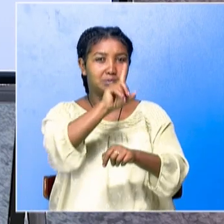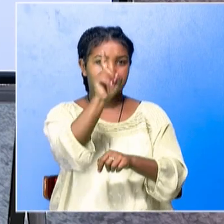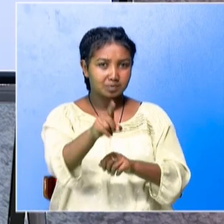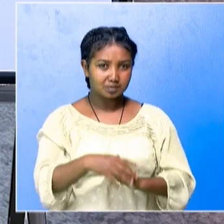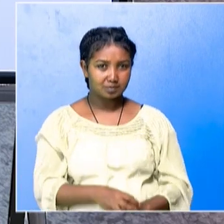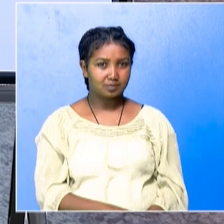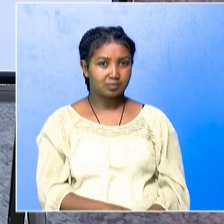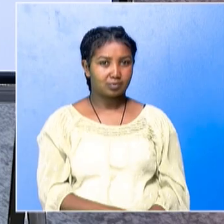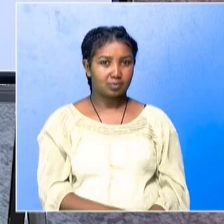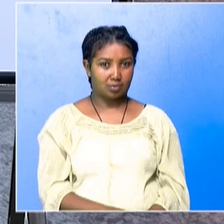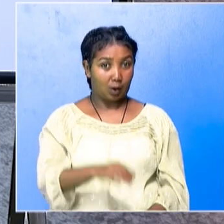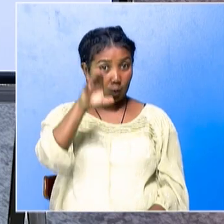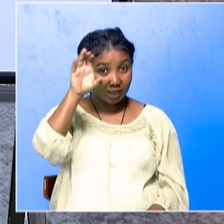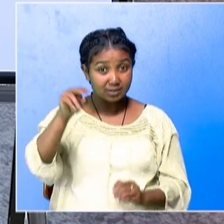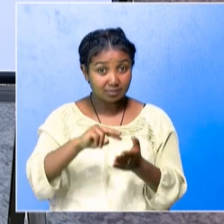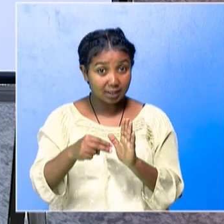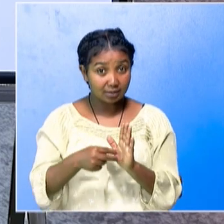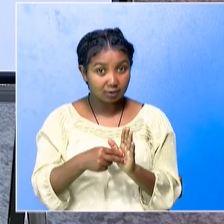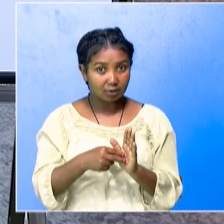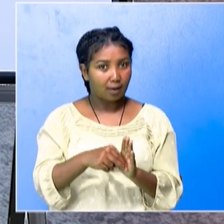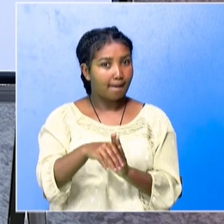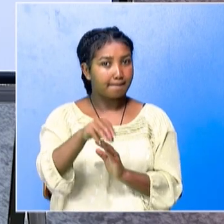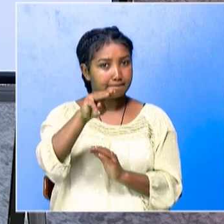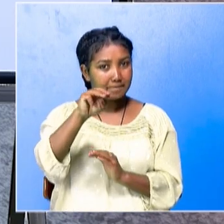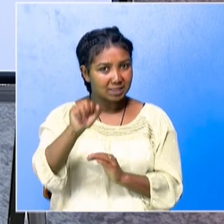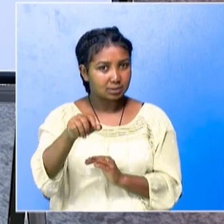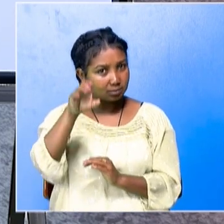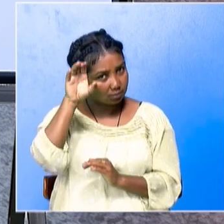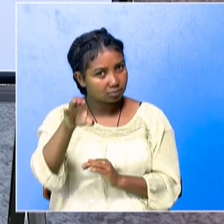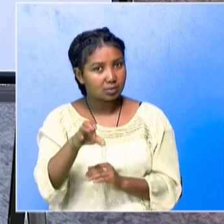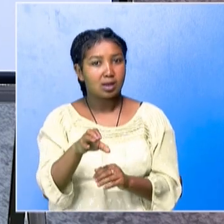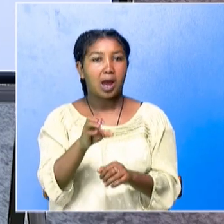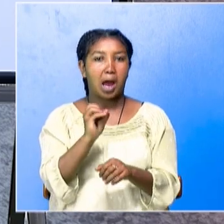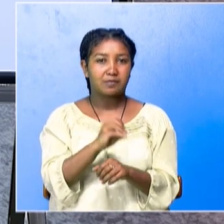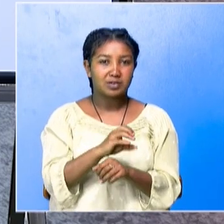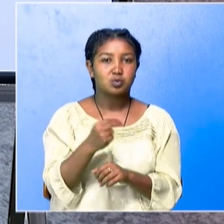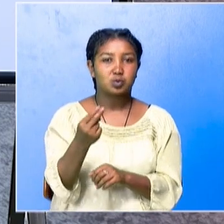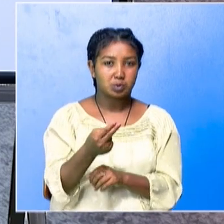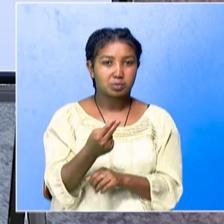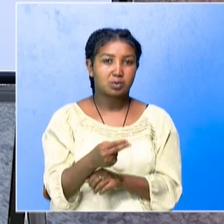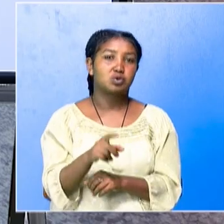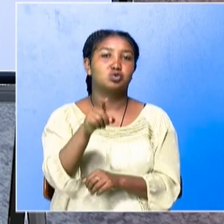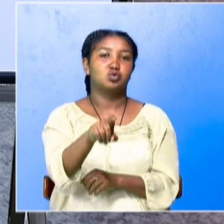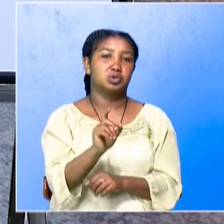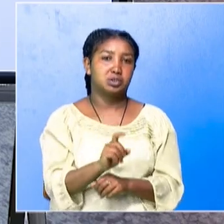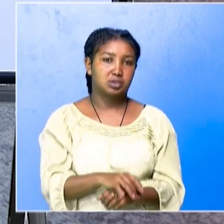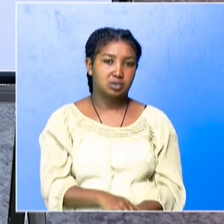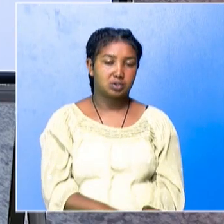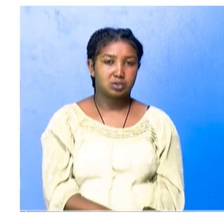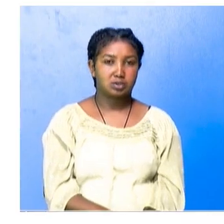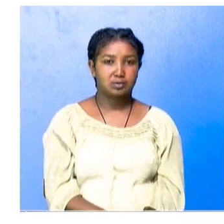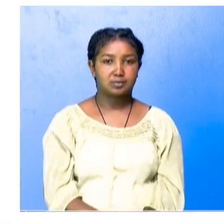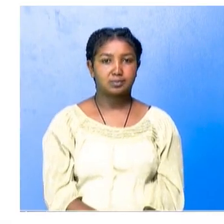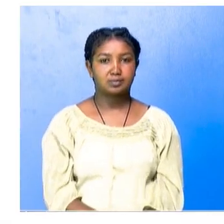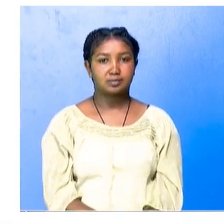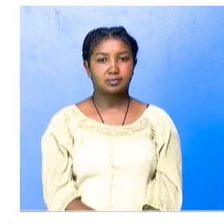Yes, students, when we come to obligation, we can use must. When we come to advice, we can use what? Should.